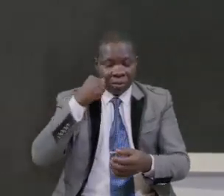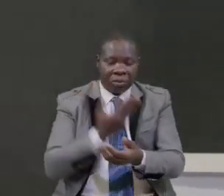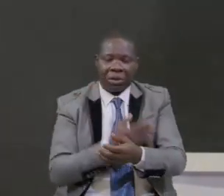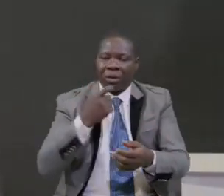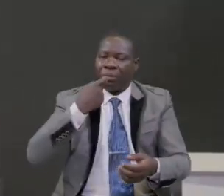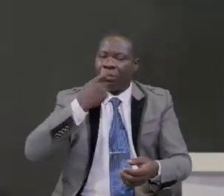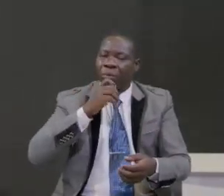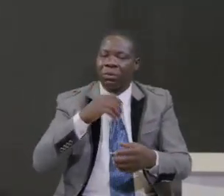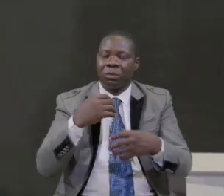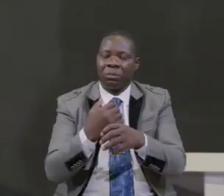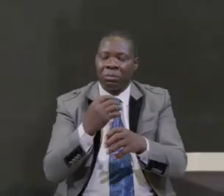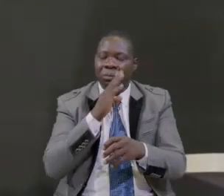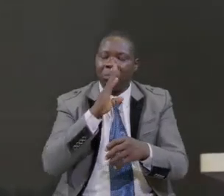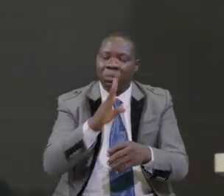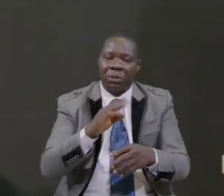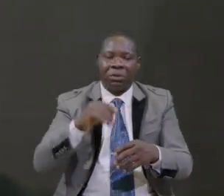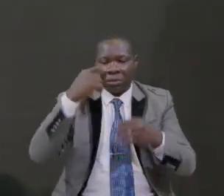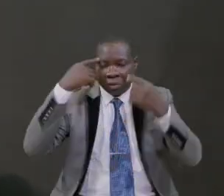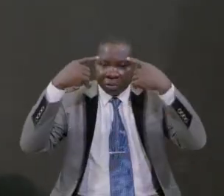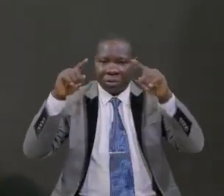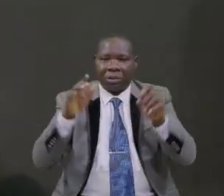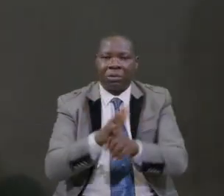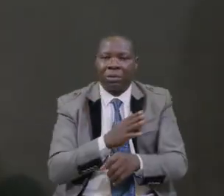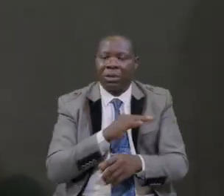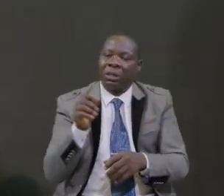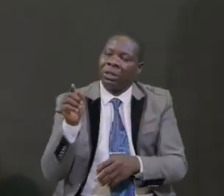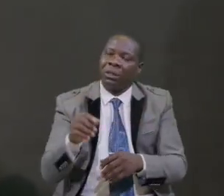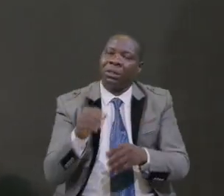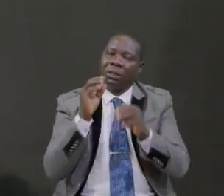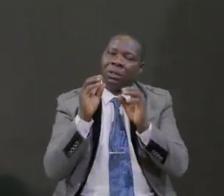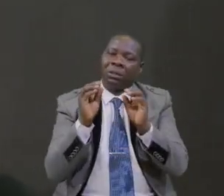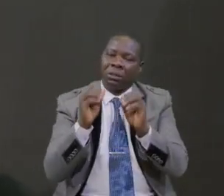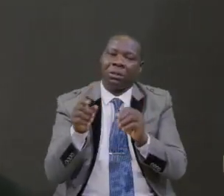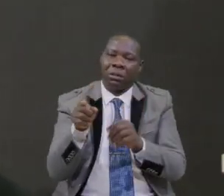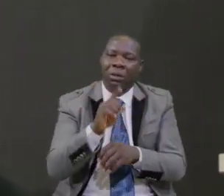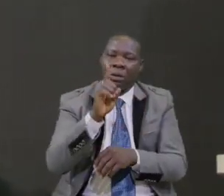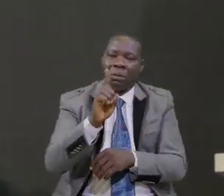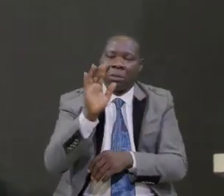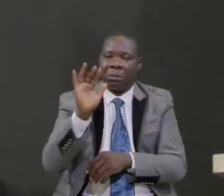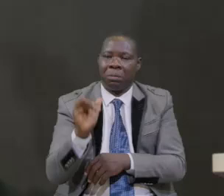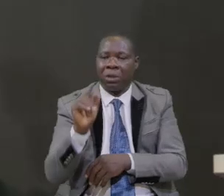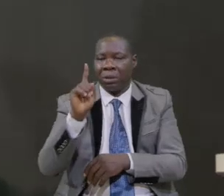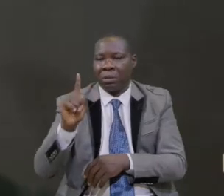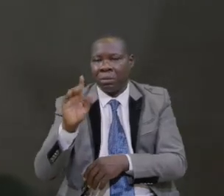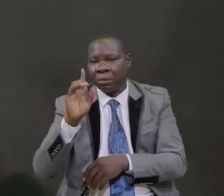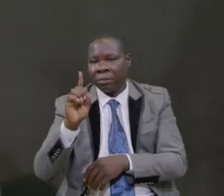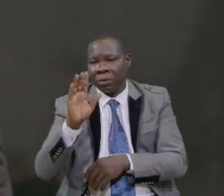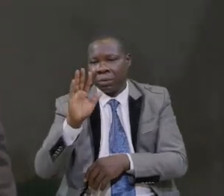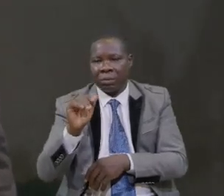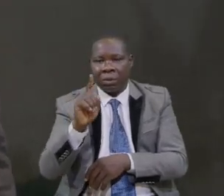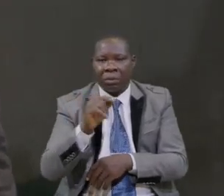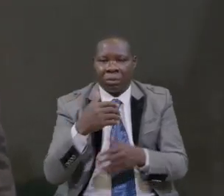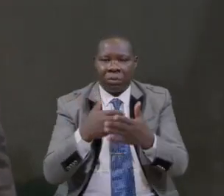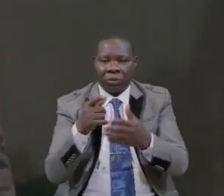those girls, and it's going to them one by one by one. And before you know, this one gets